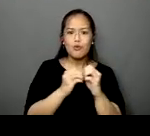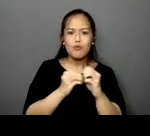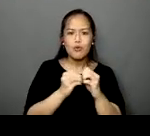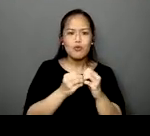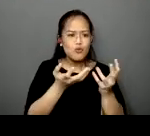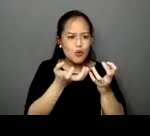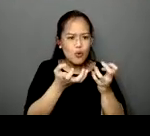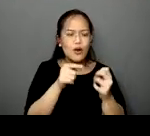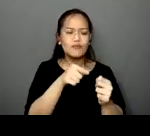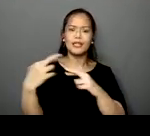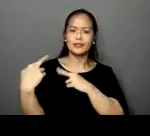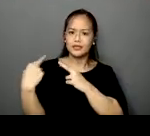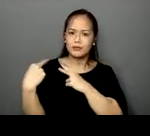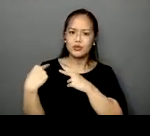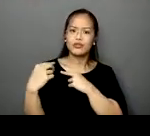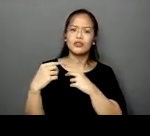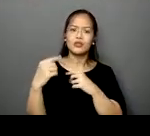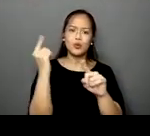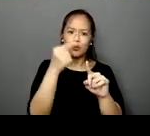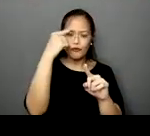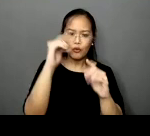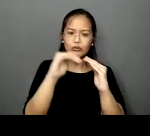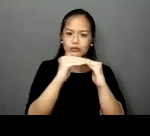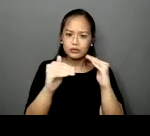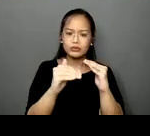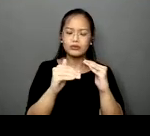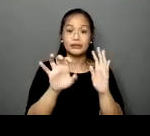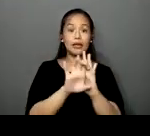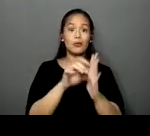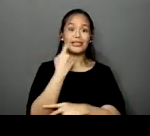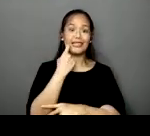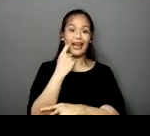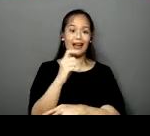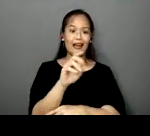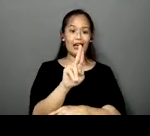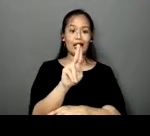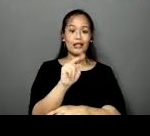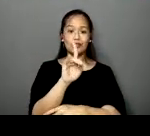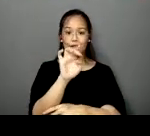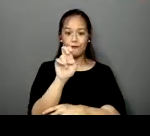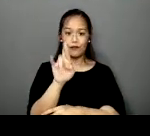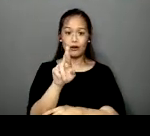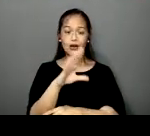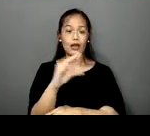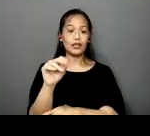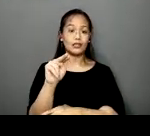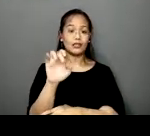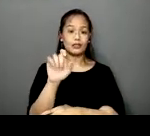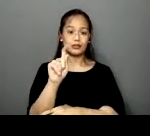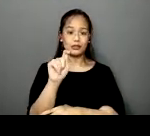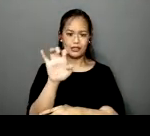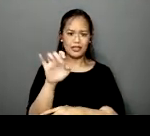demand that kind of responsibility. The companies I mentioned, Nestle and Unilever, are actually the subject of a lot of